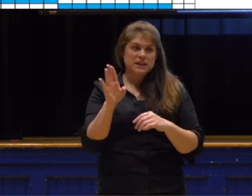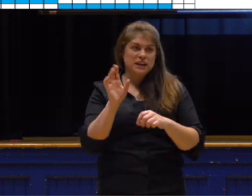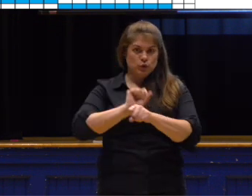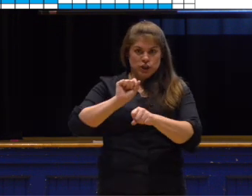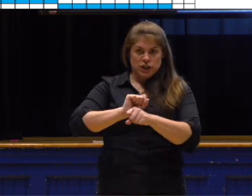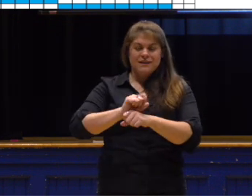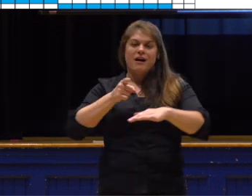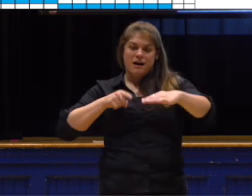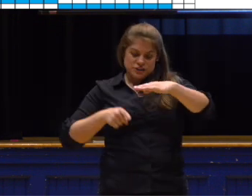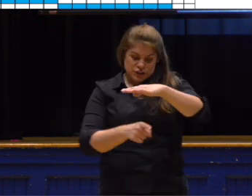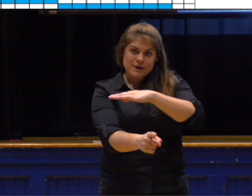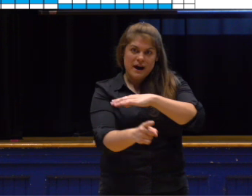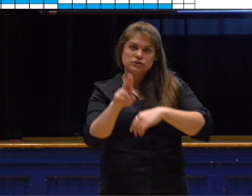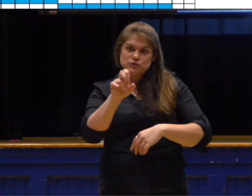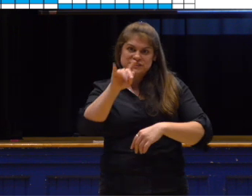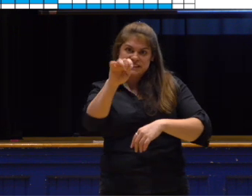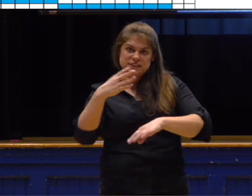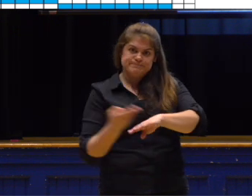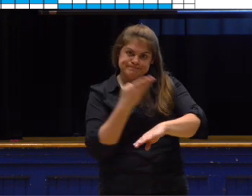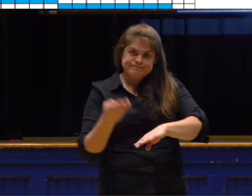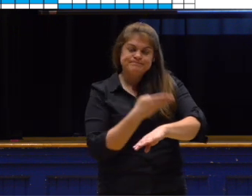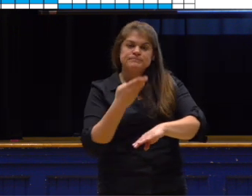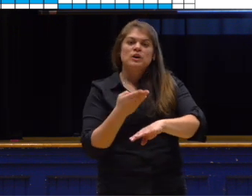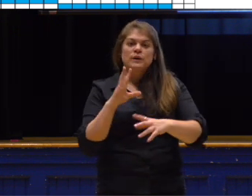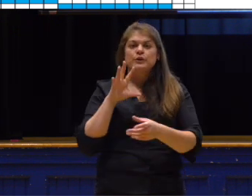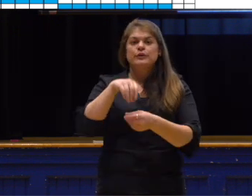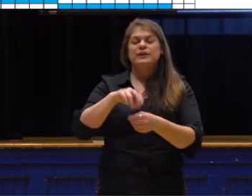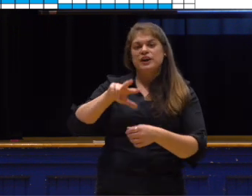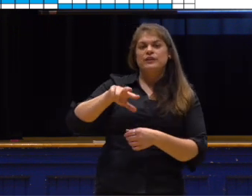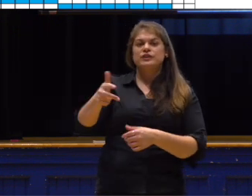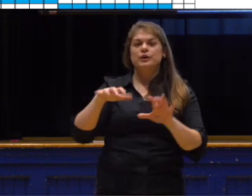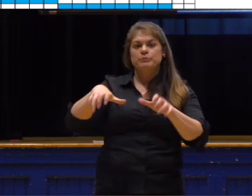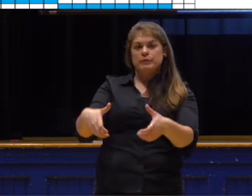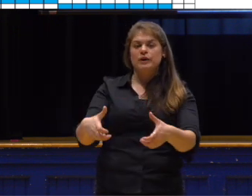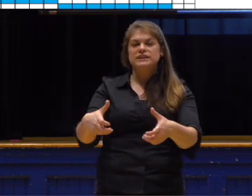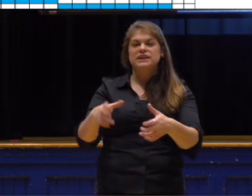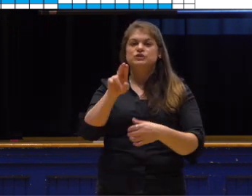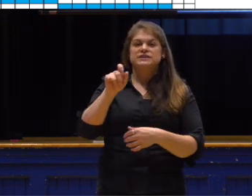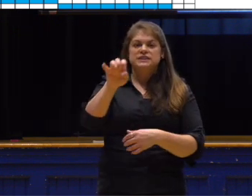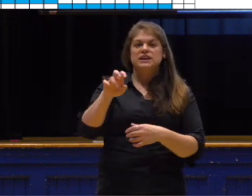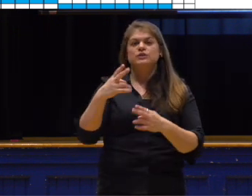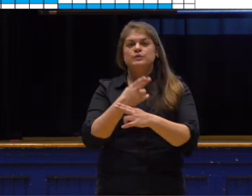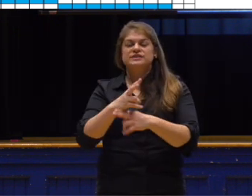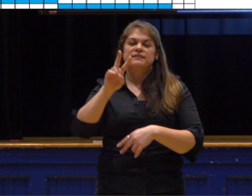utility relocations and upgrades, which include third-party utility companies such as Verizon and